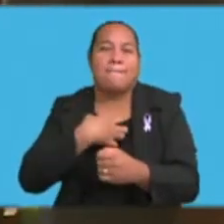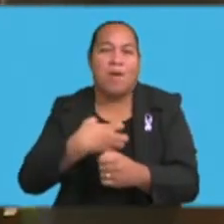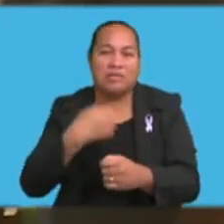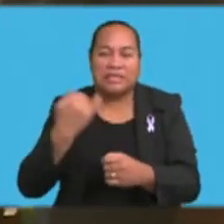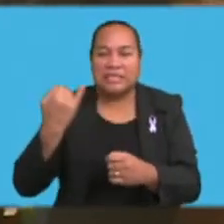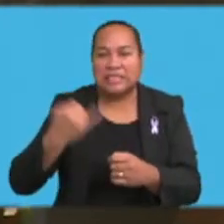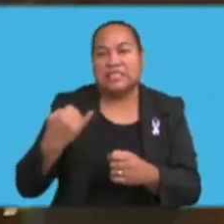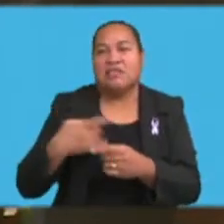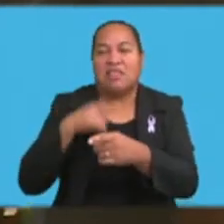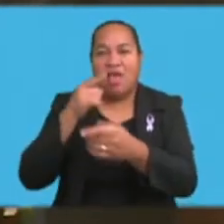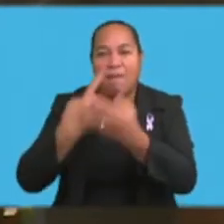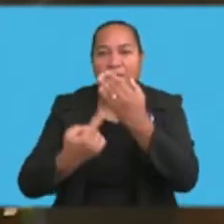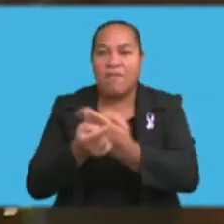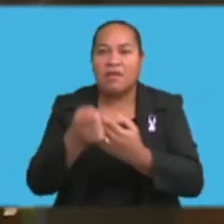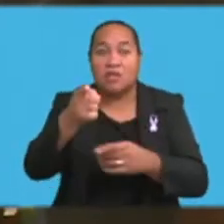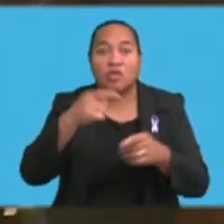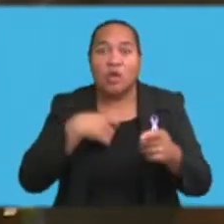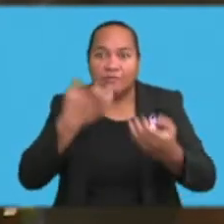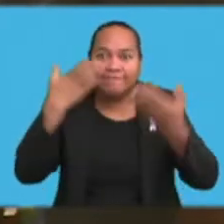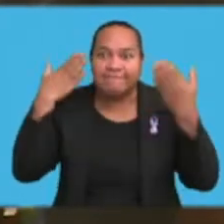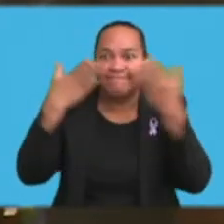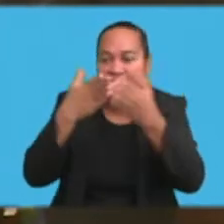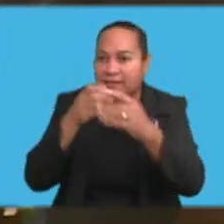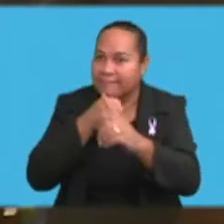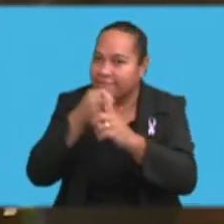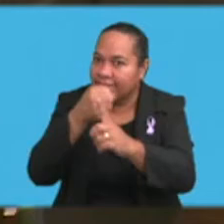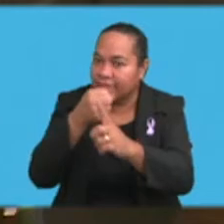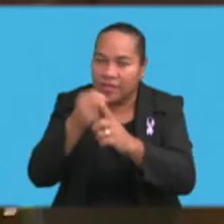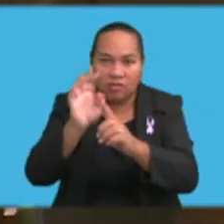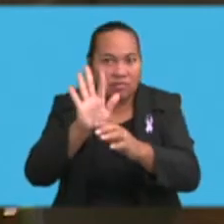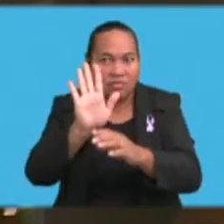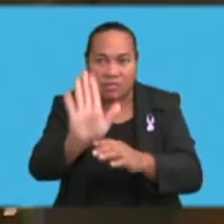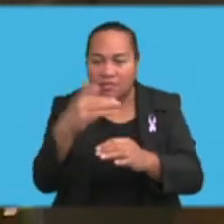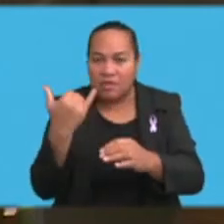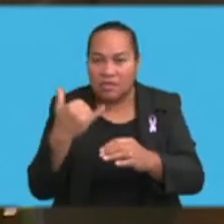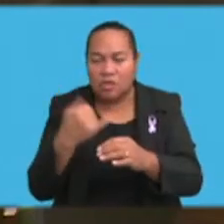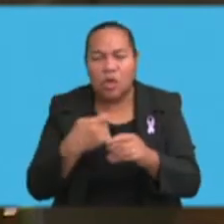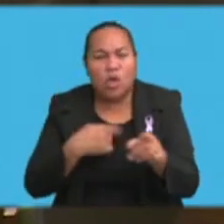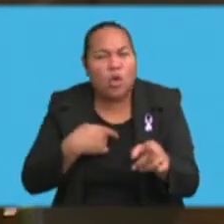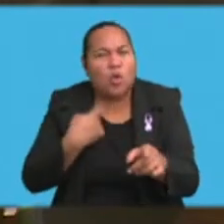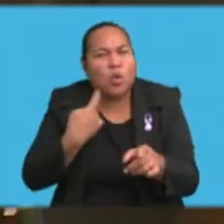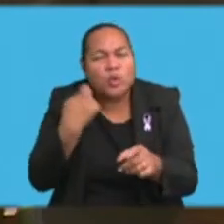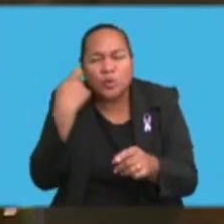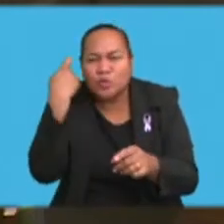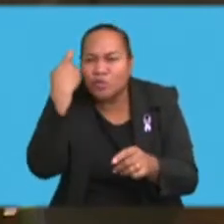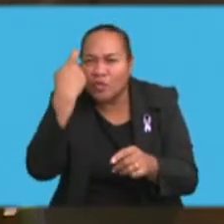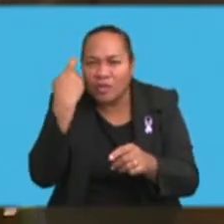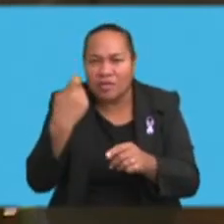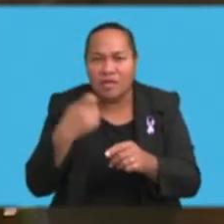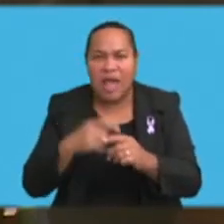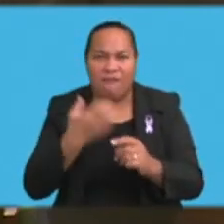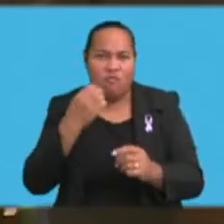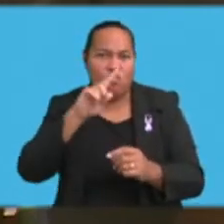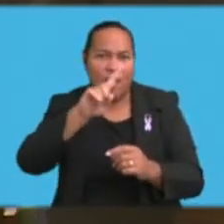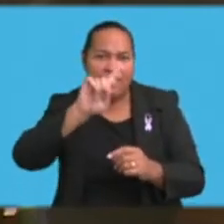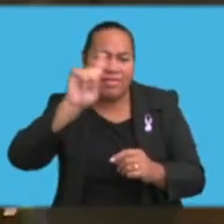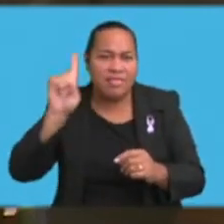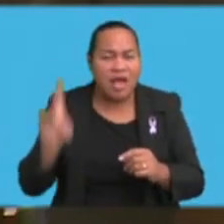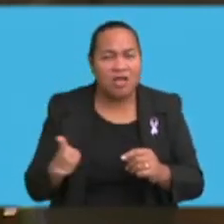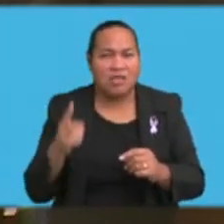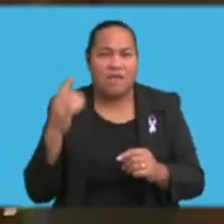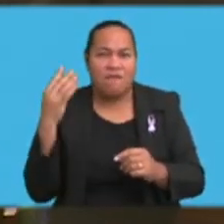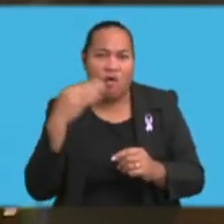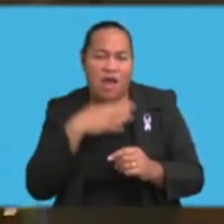a major thing that we focus on. Workplace injuries continue to be a concern for my ministry, with a total of